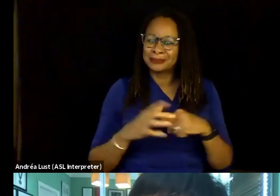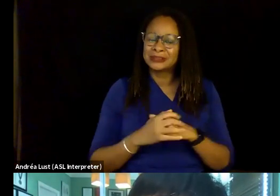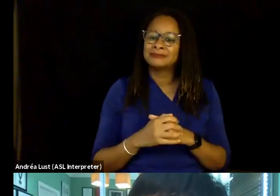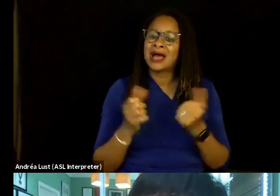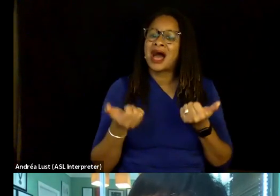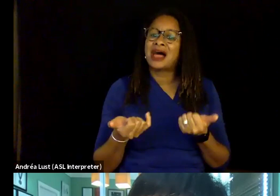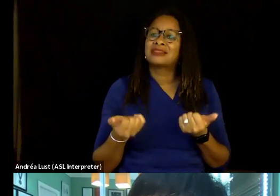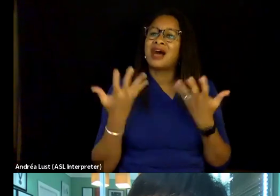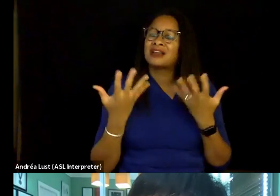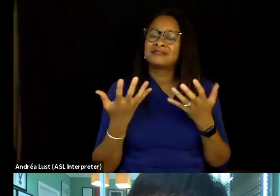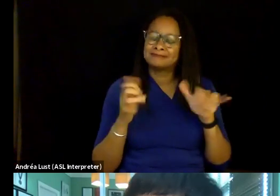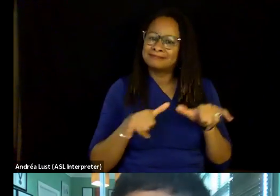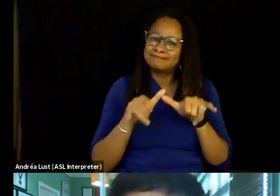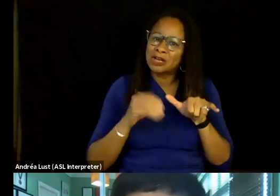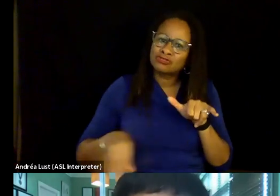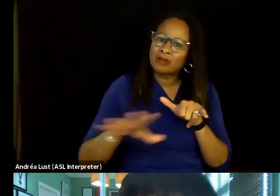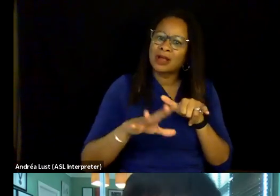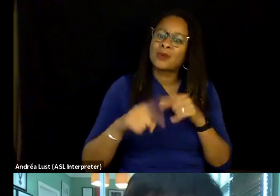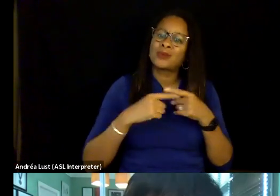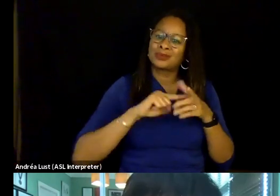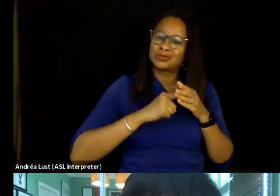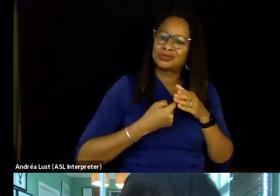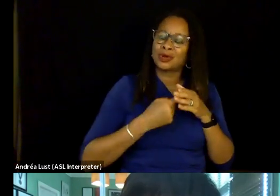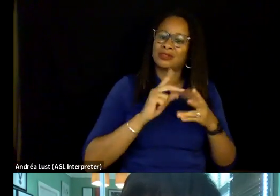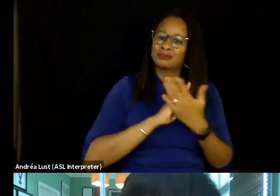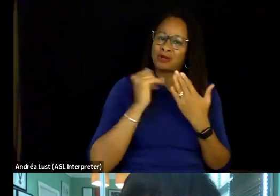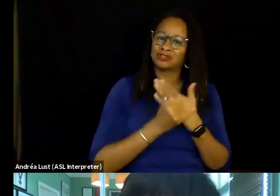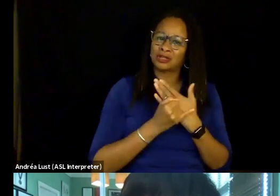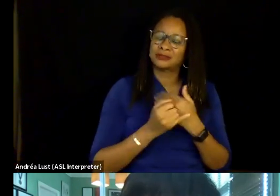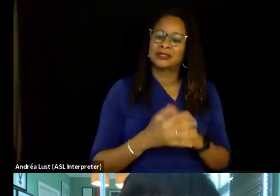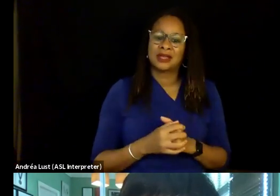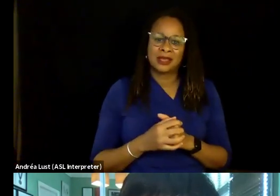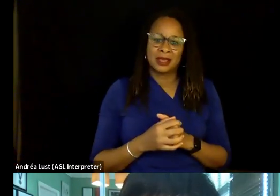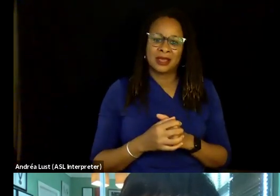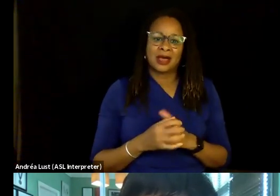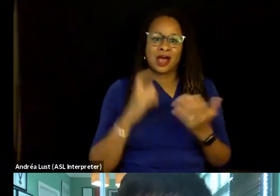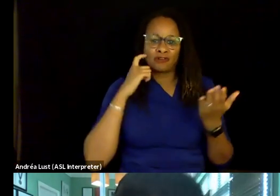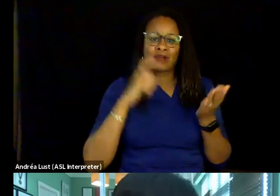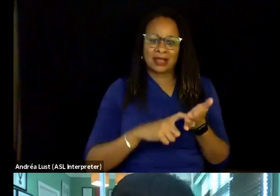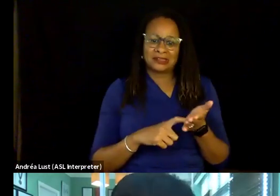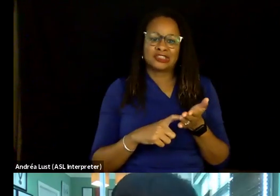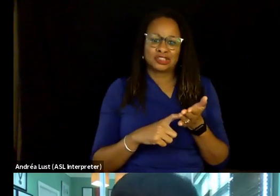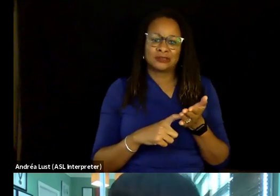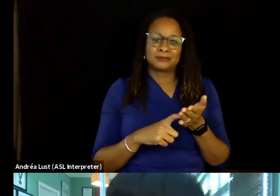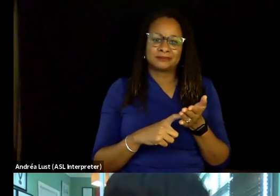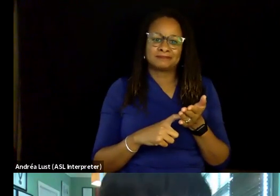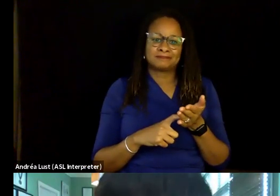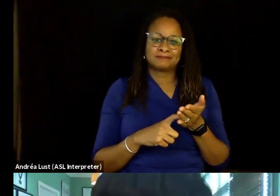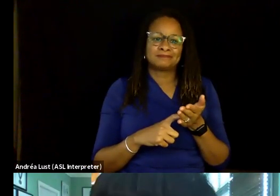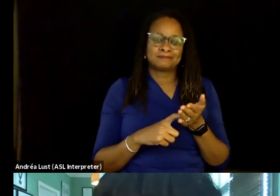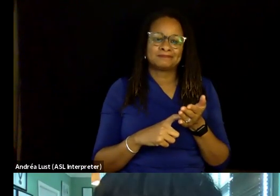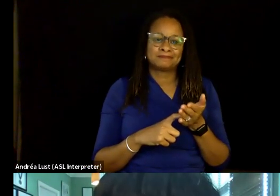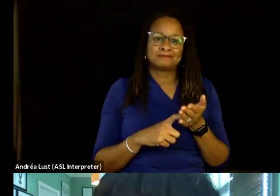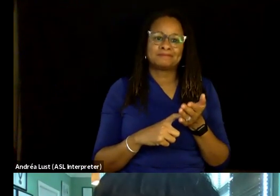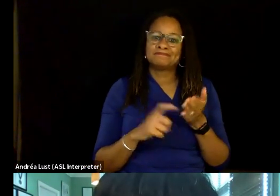common ground to begin with when we started the project. There was a recognition of sorts of a common